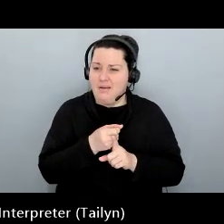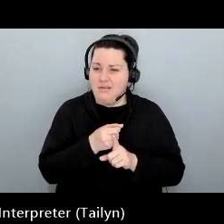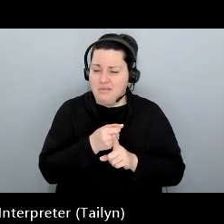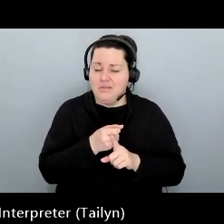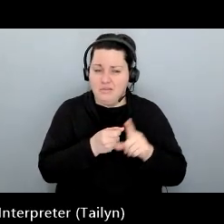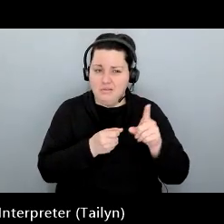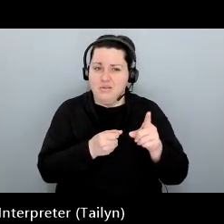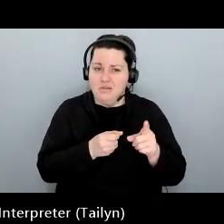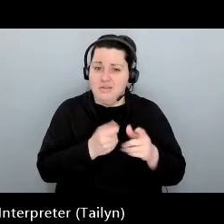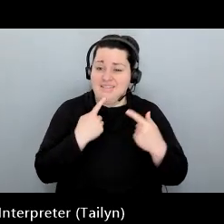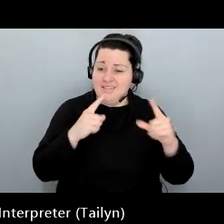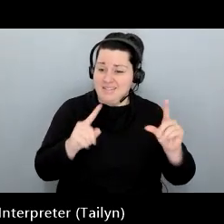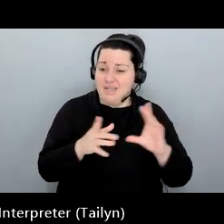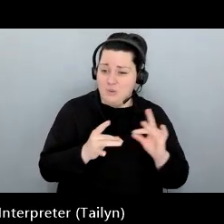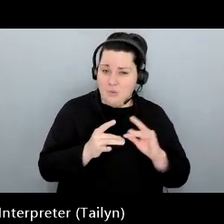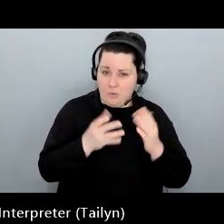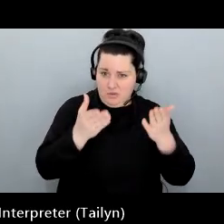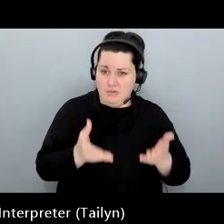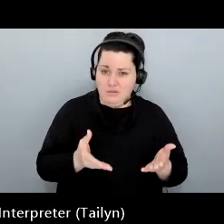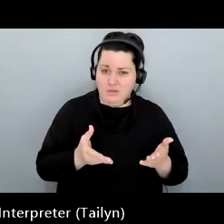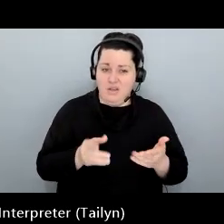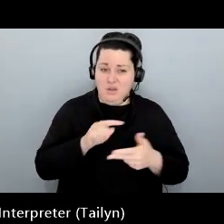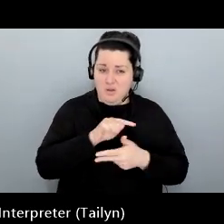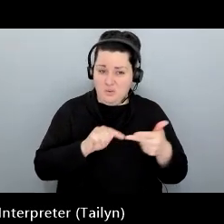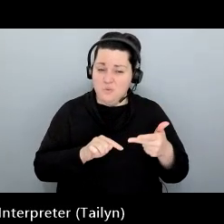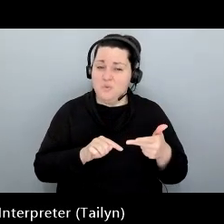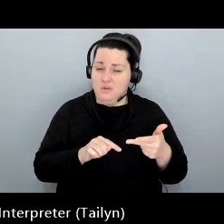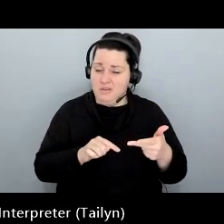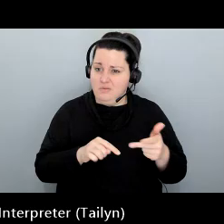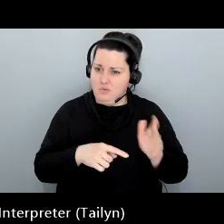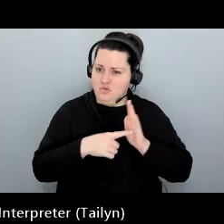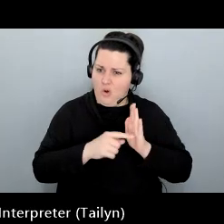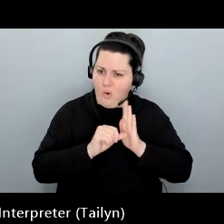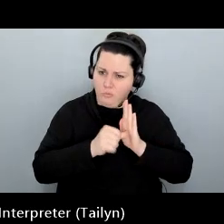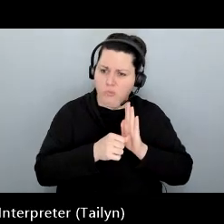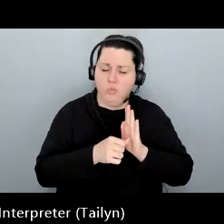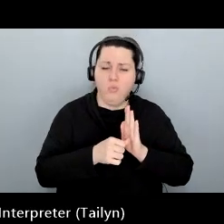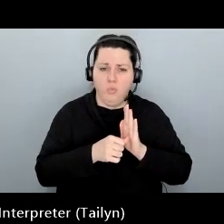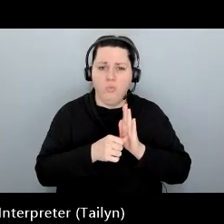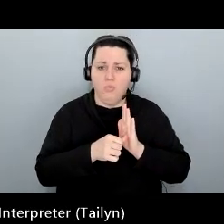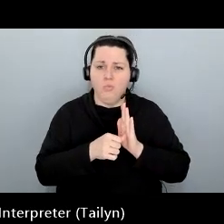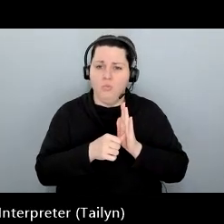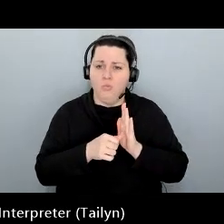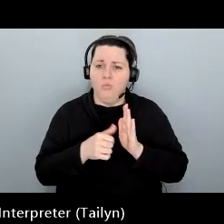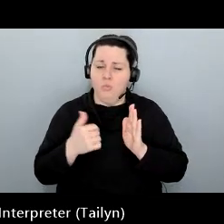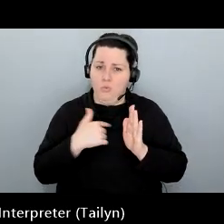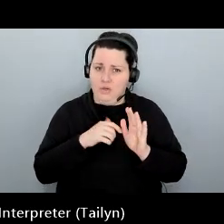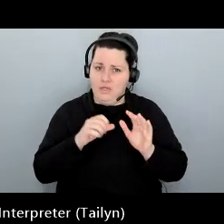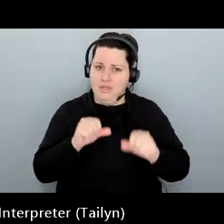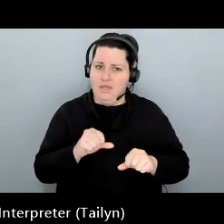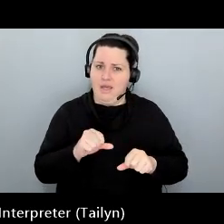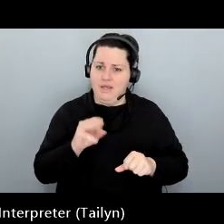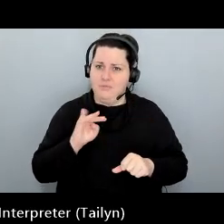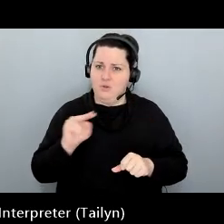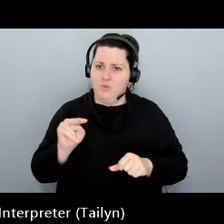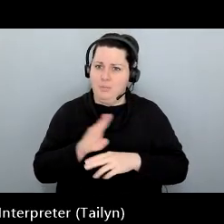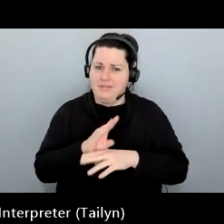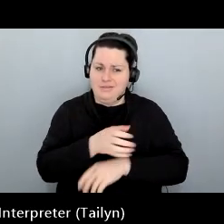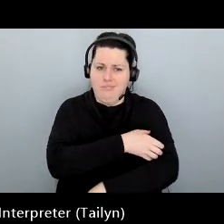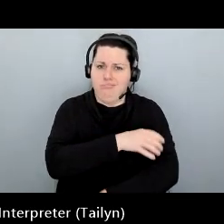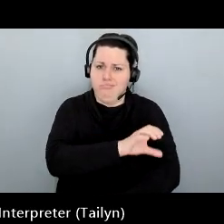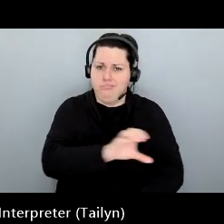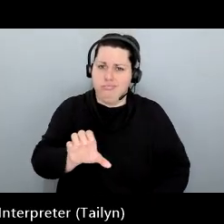the success stories, these testimonials highlight how, we have been able to empower Minnesota businesses to create